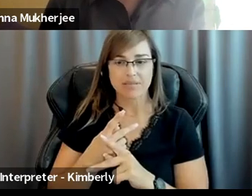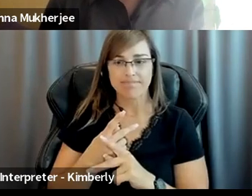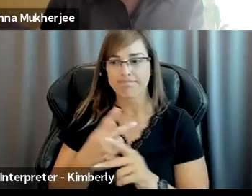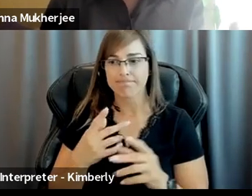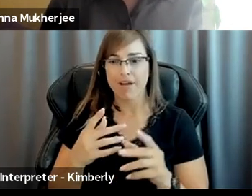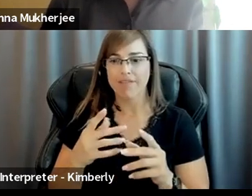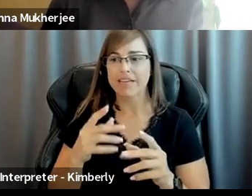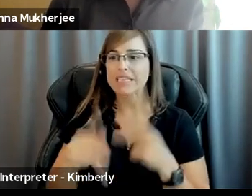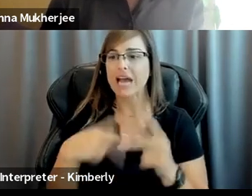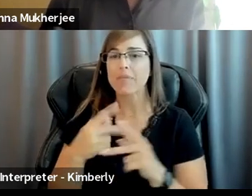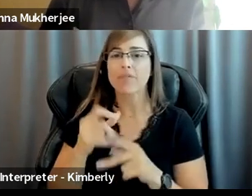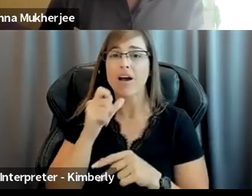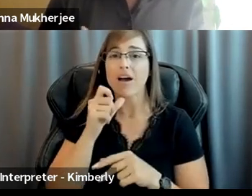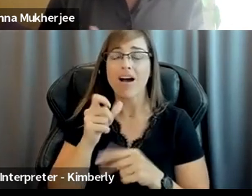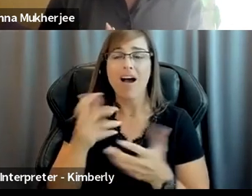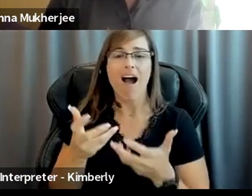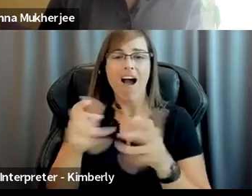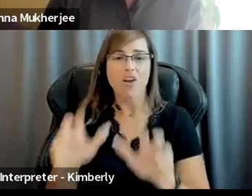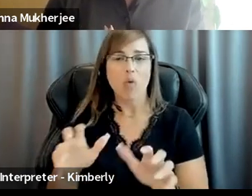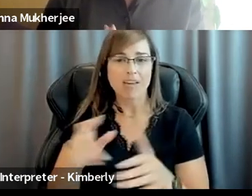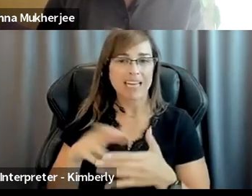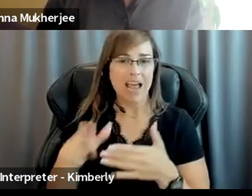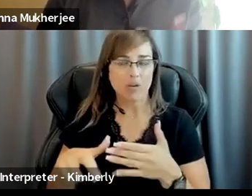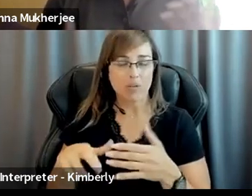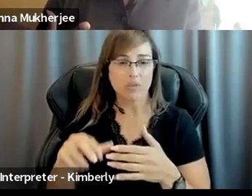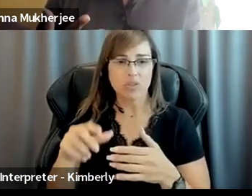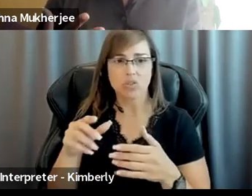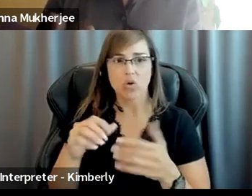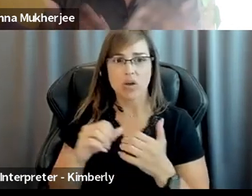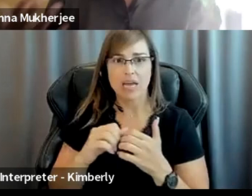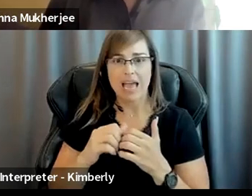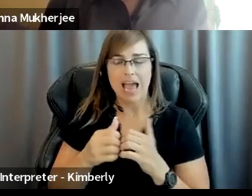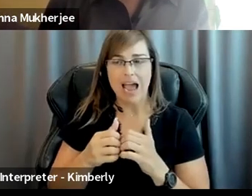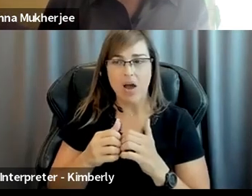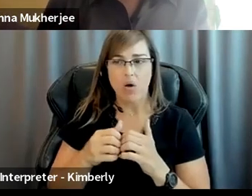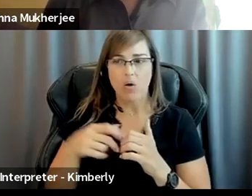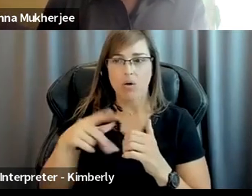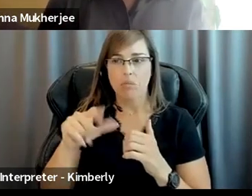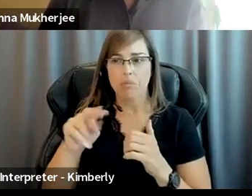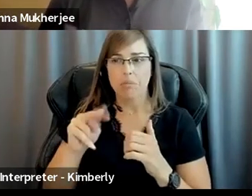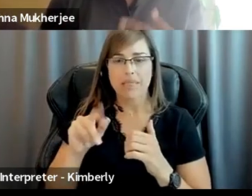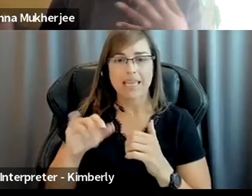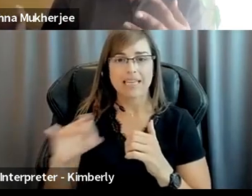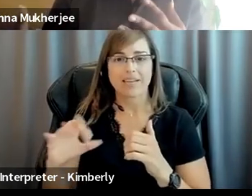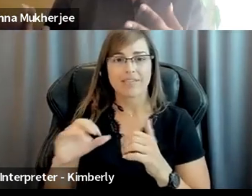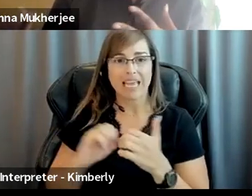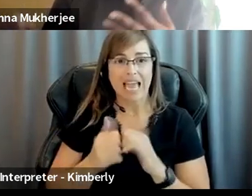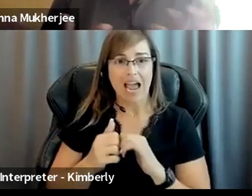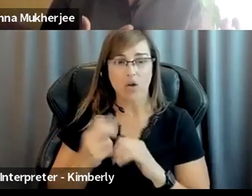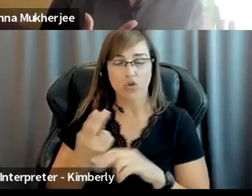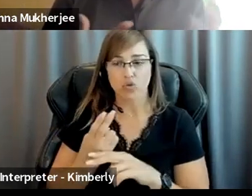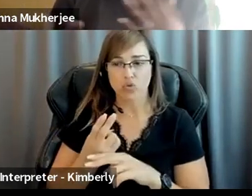of unwanted outcome. And so we're not, the way that, you know, plaintiffs, if you will, the way that their voices